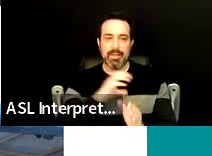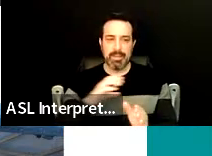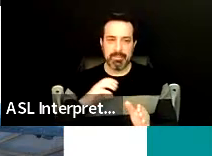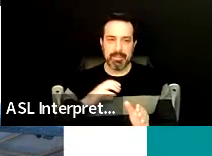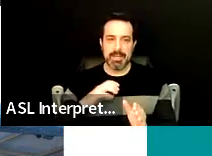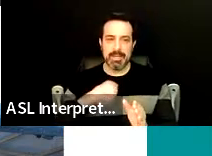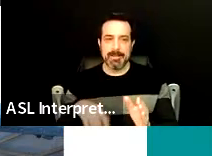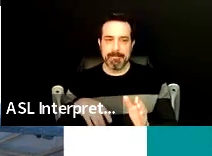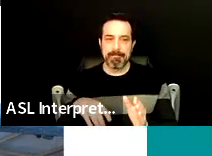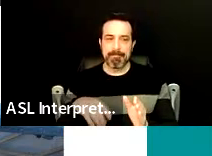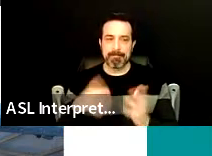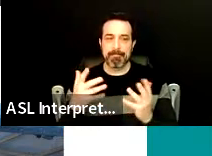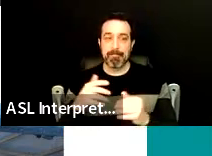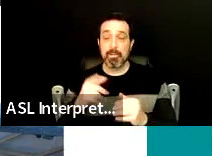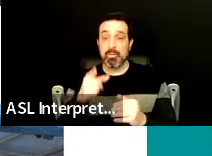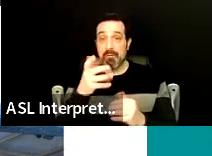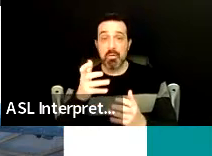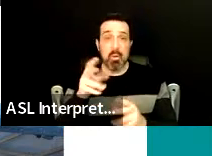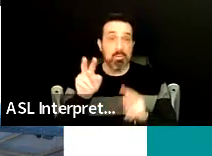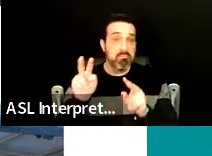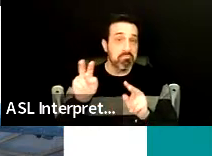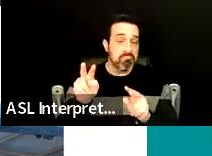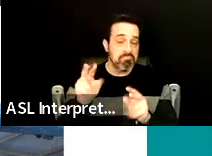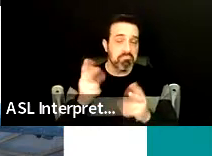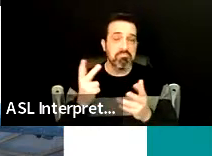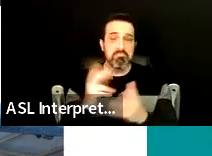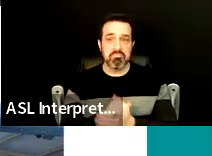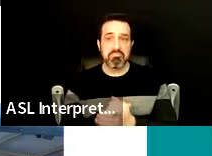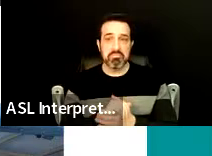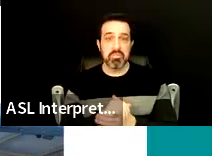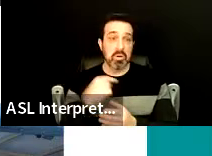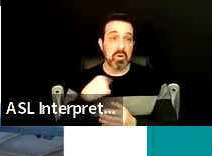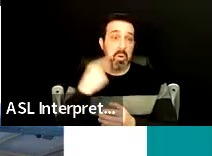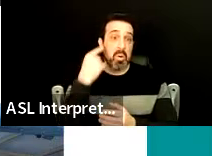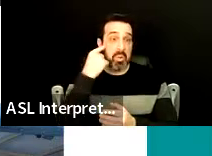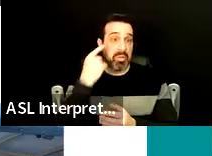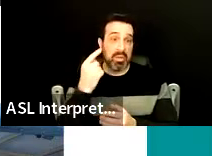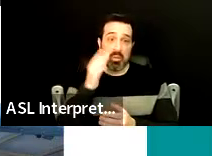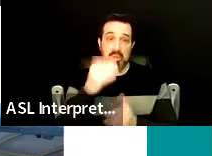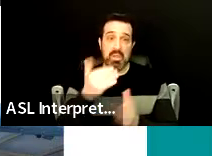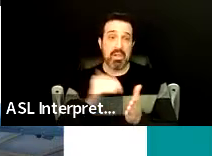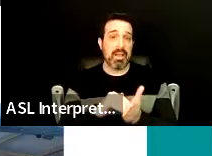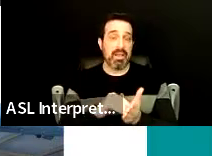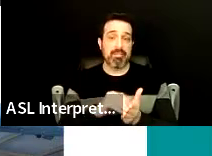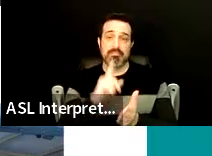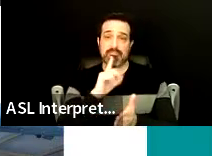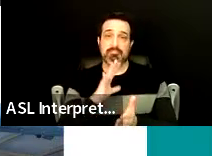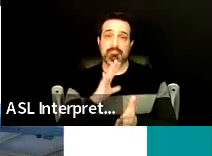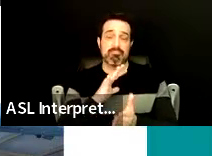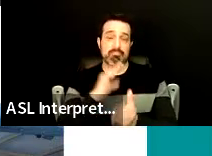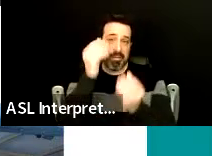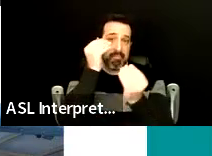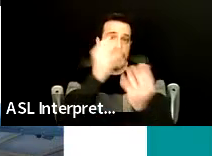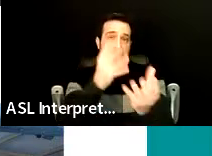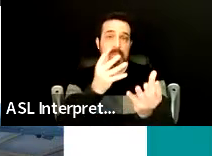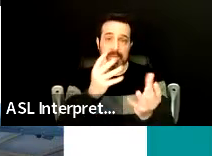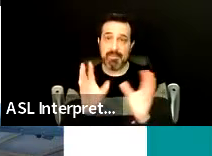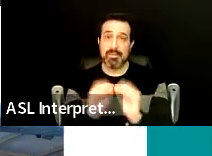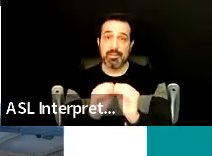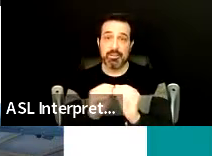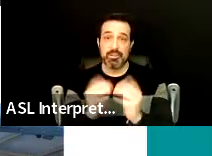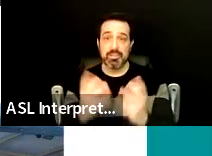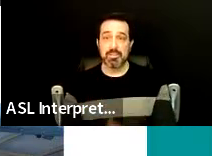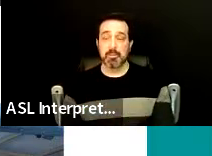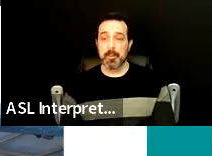So if you want to tune in, we think it's going to be, once again, a very informative session.